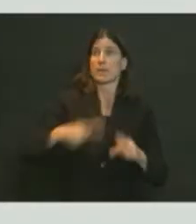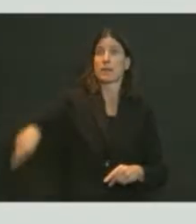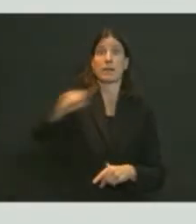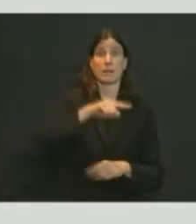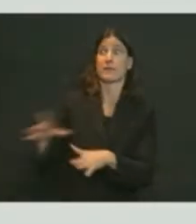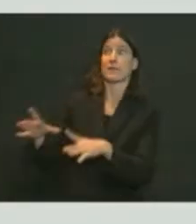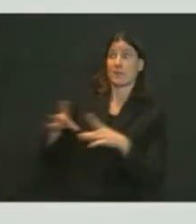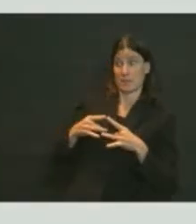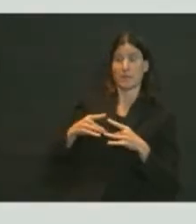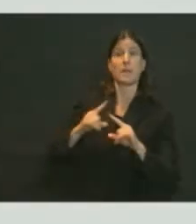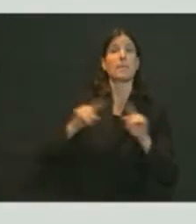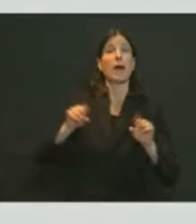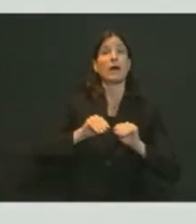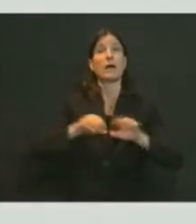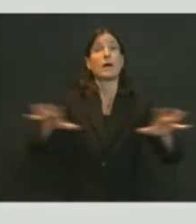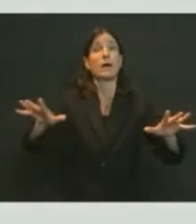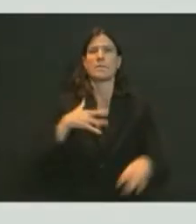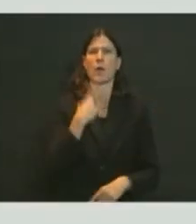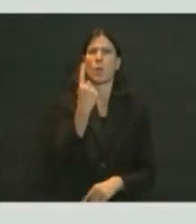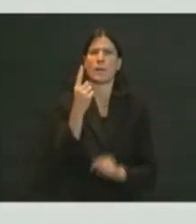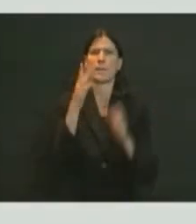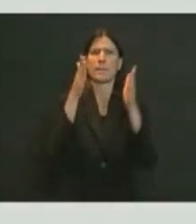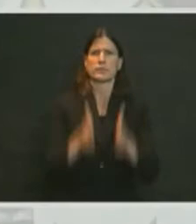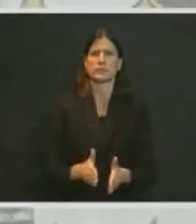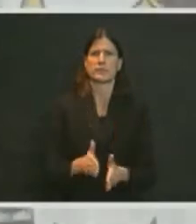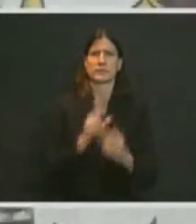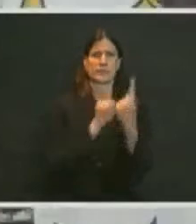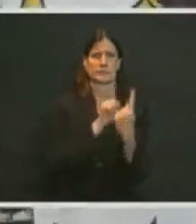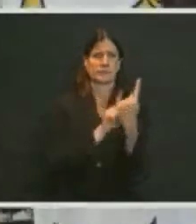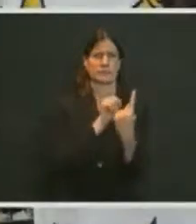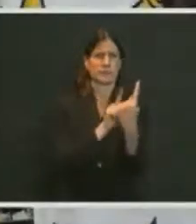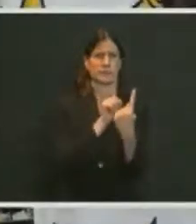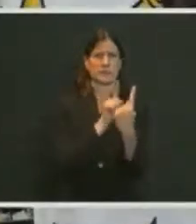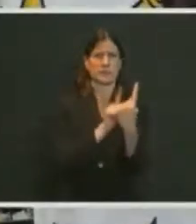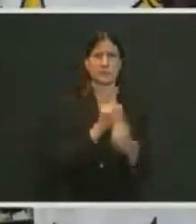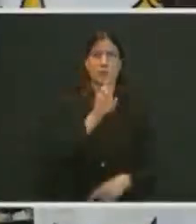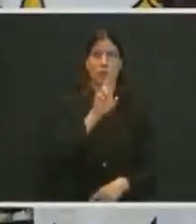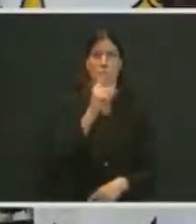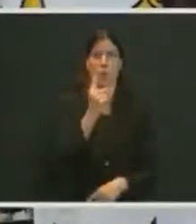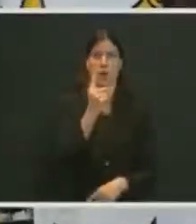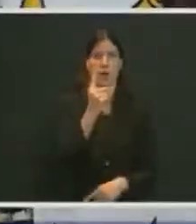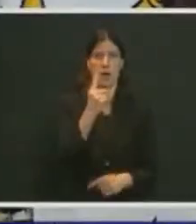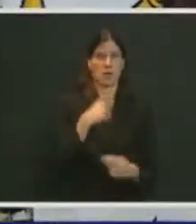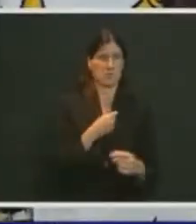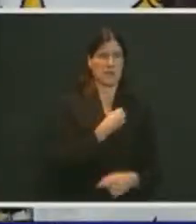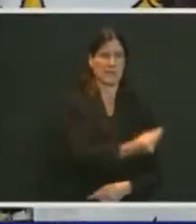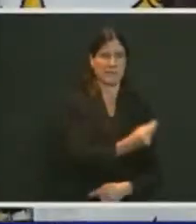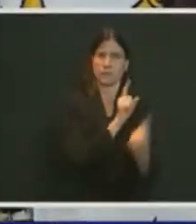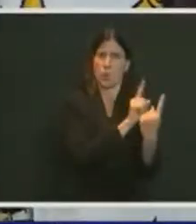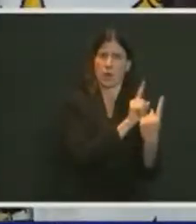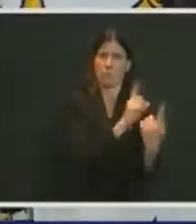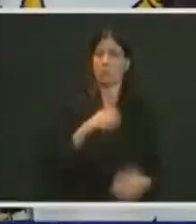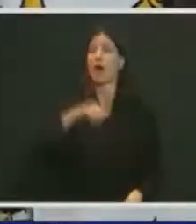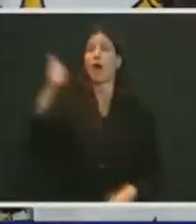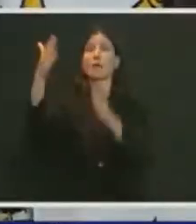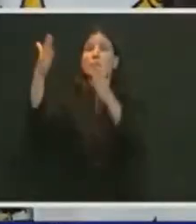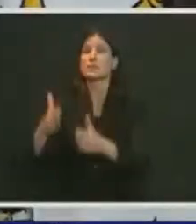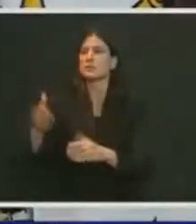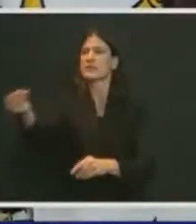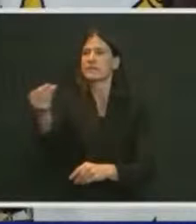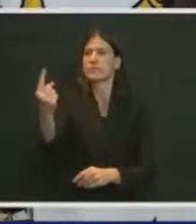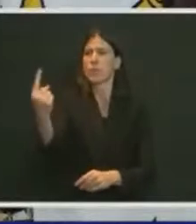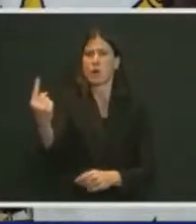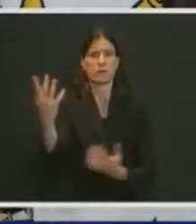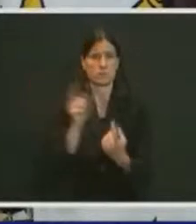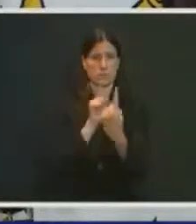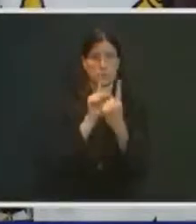a place that all of our systems, the hospital beds, the hospital surge, the testing, the contact tracing, everything, we could